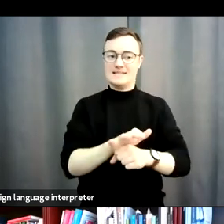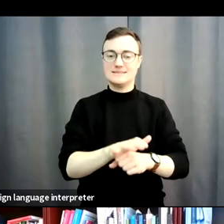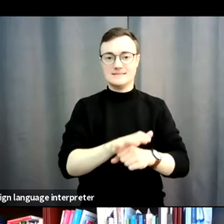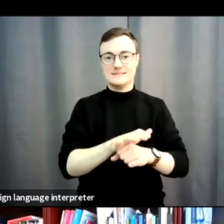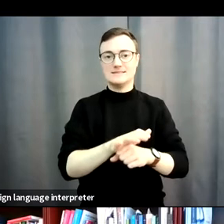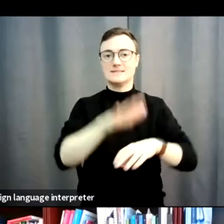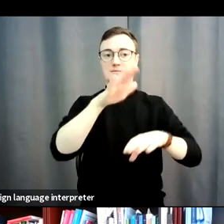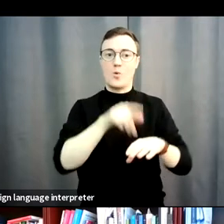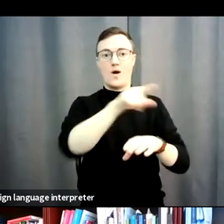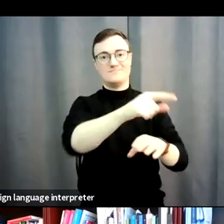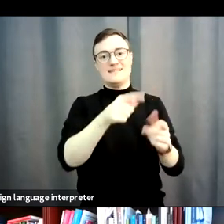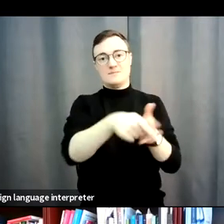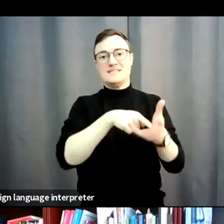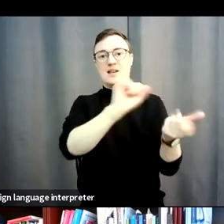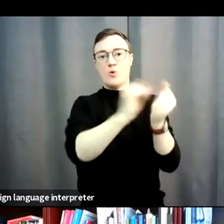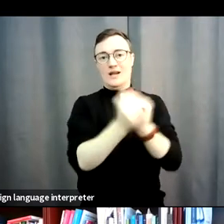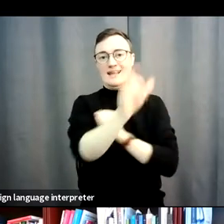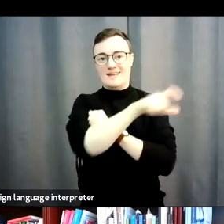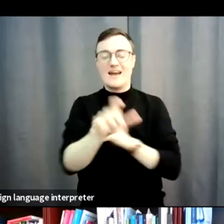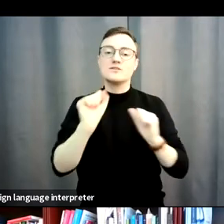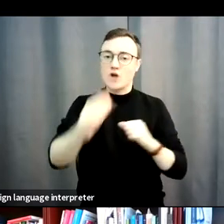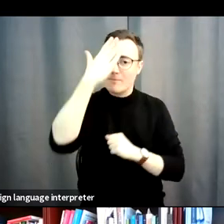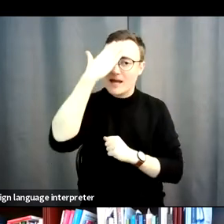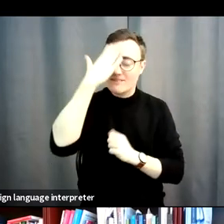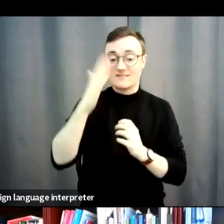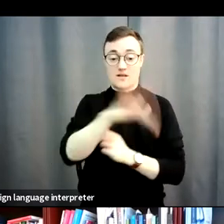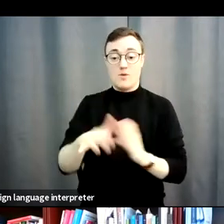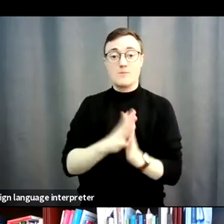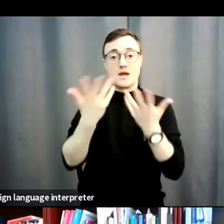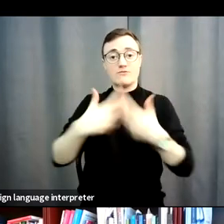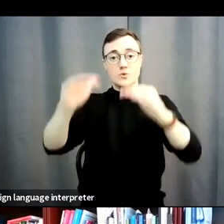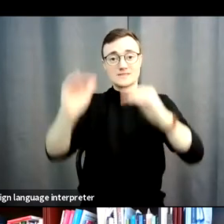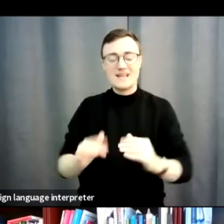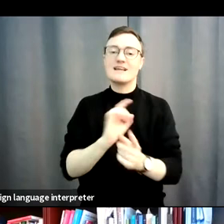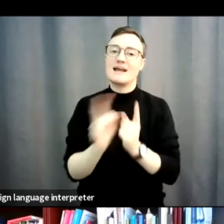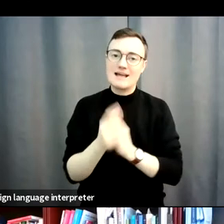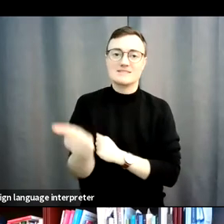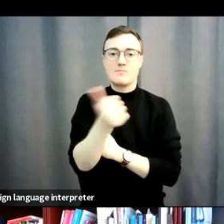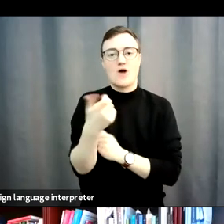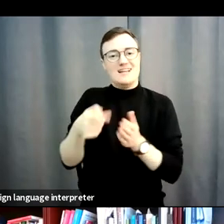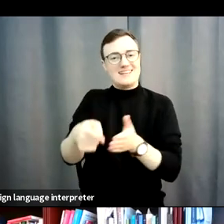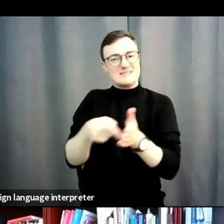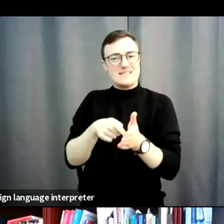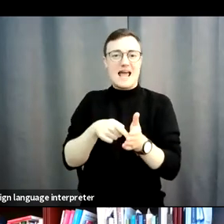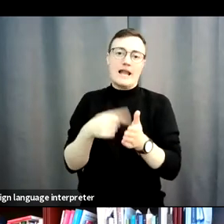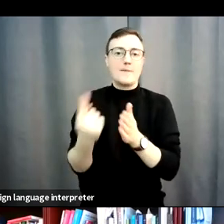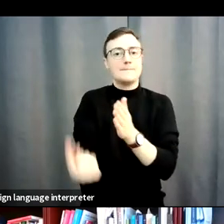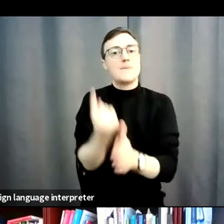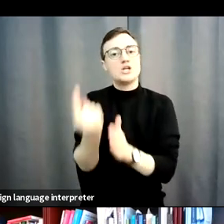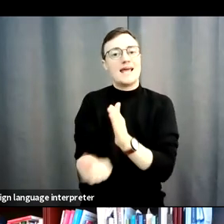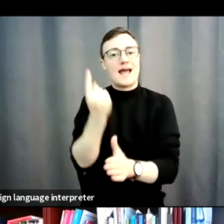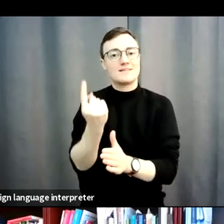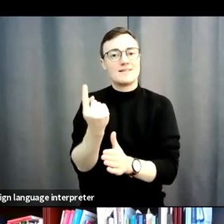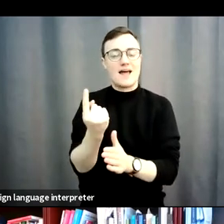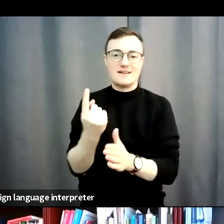in general to be aware that children with disabilities may need particular opportunities to be able